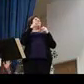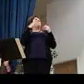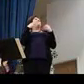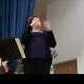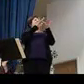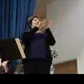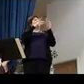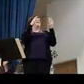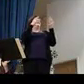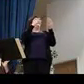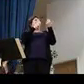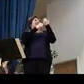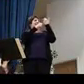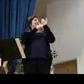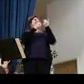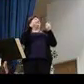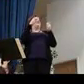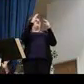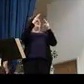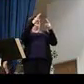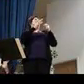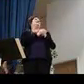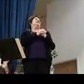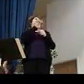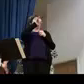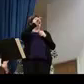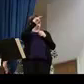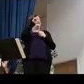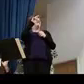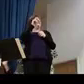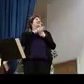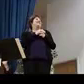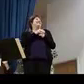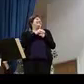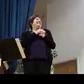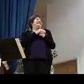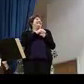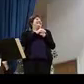Janet Burney, Associate of Applied Science, Medical